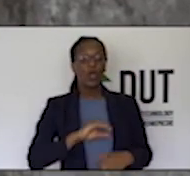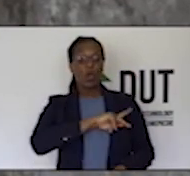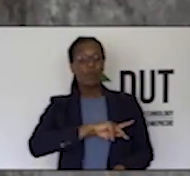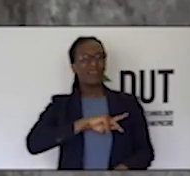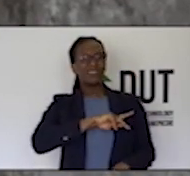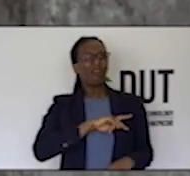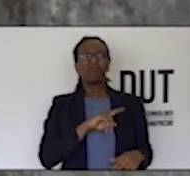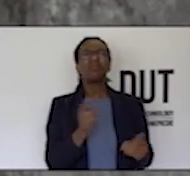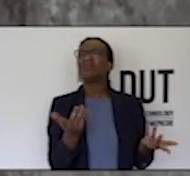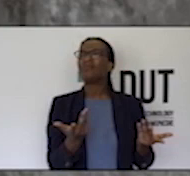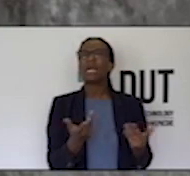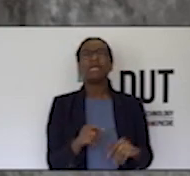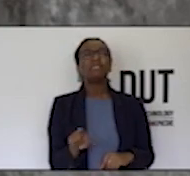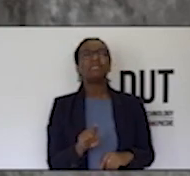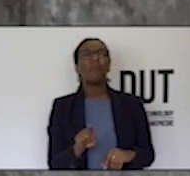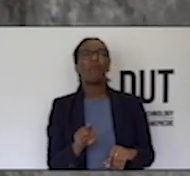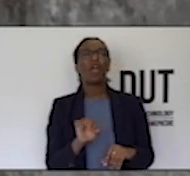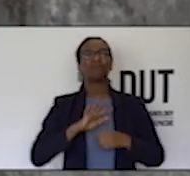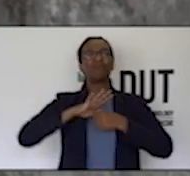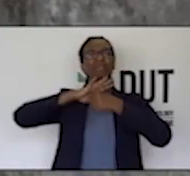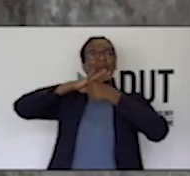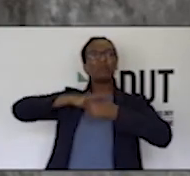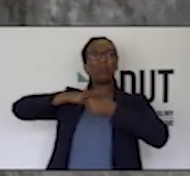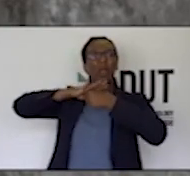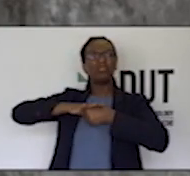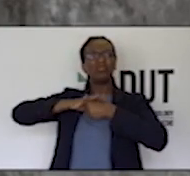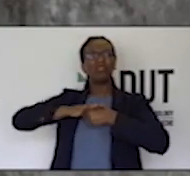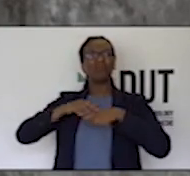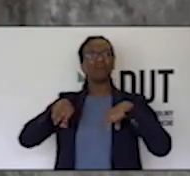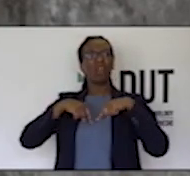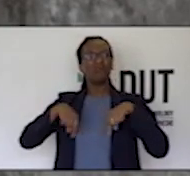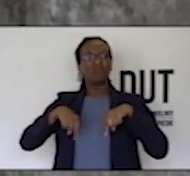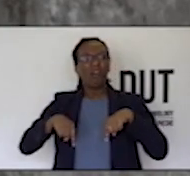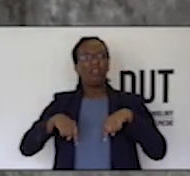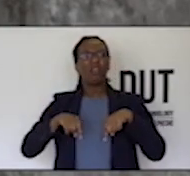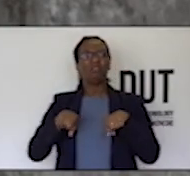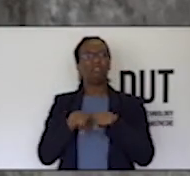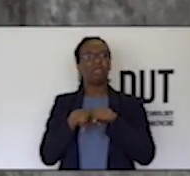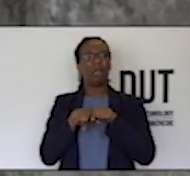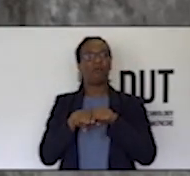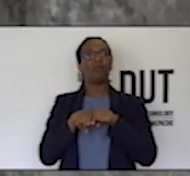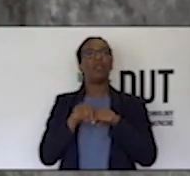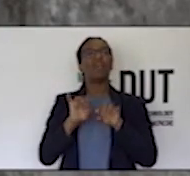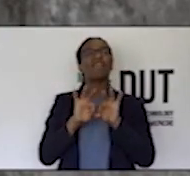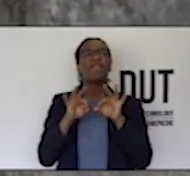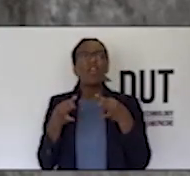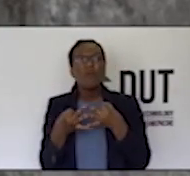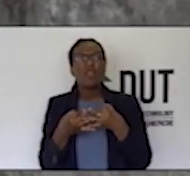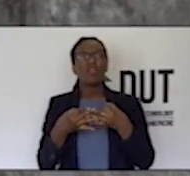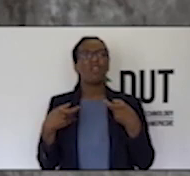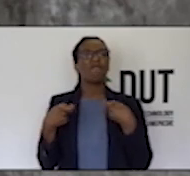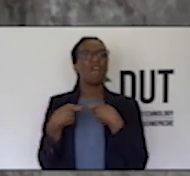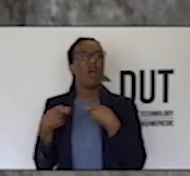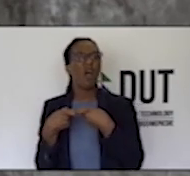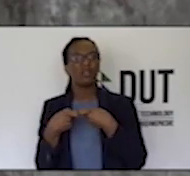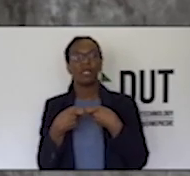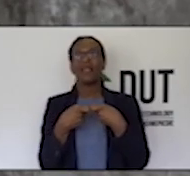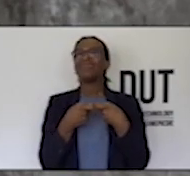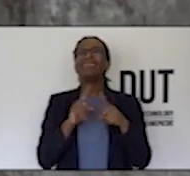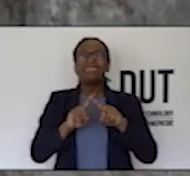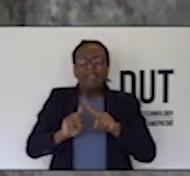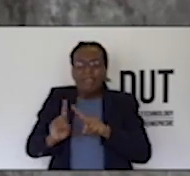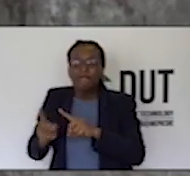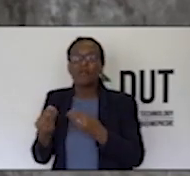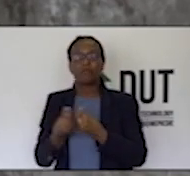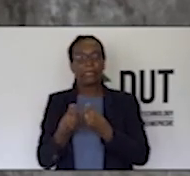concerns could be related to your anxieties, for example, depression, family conflicts, grief, and so on